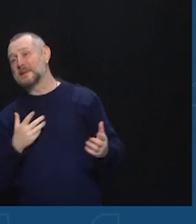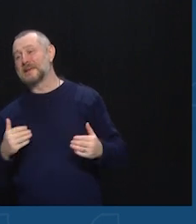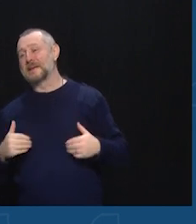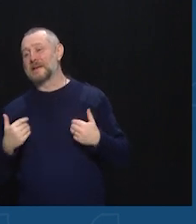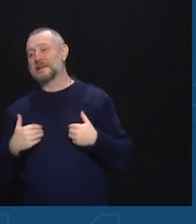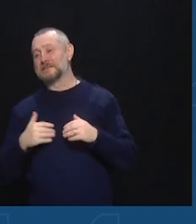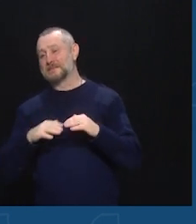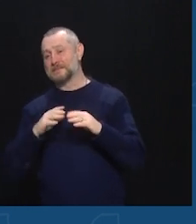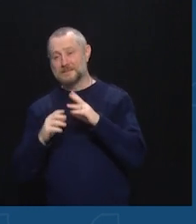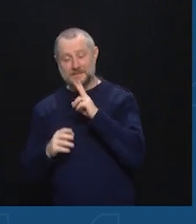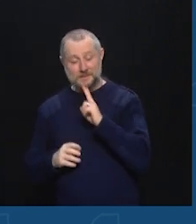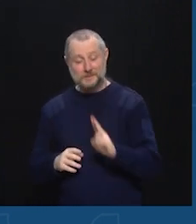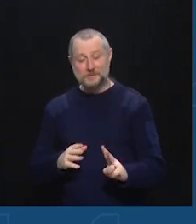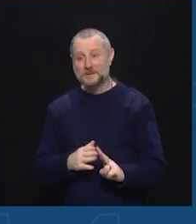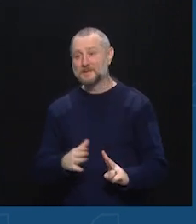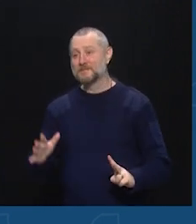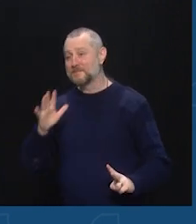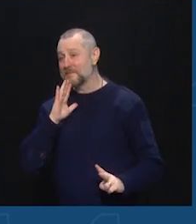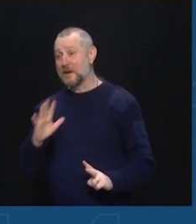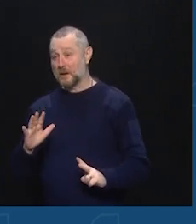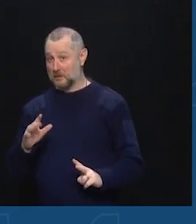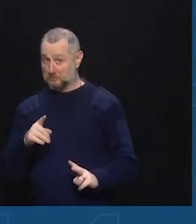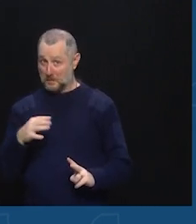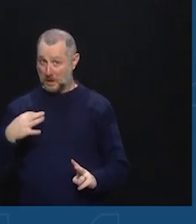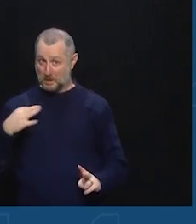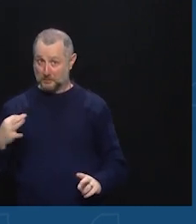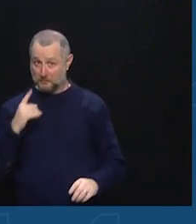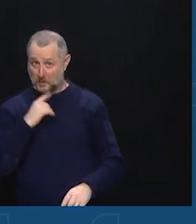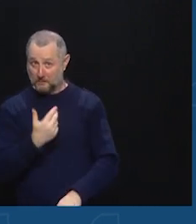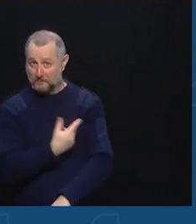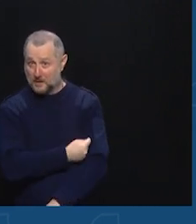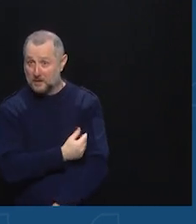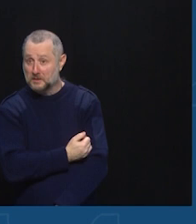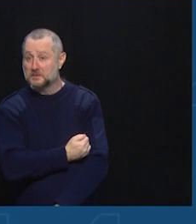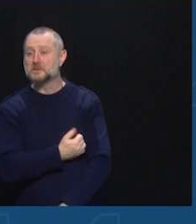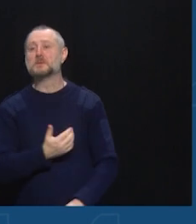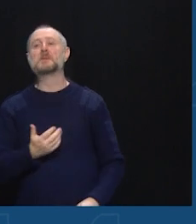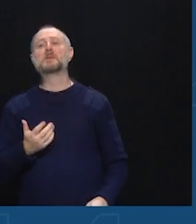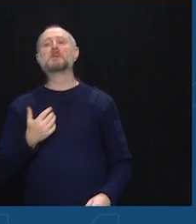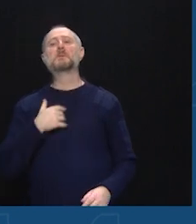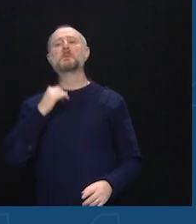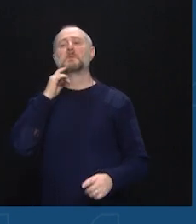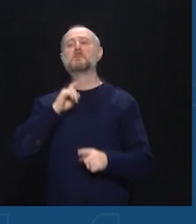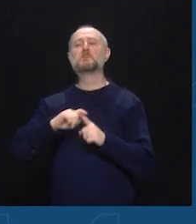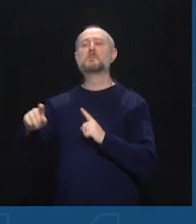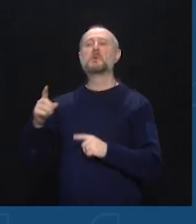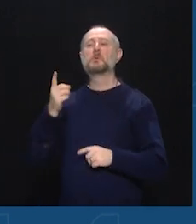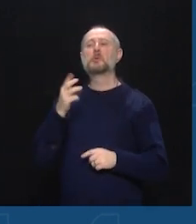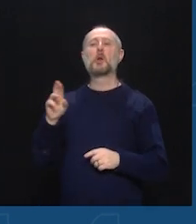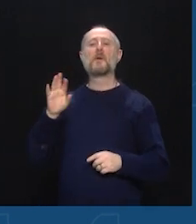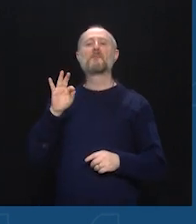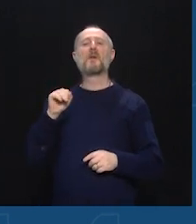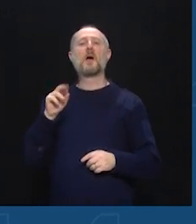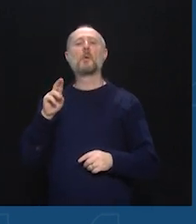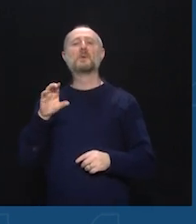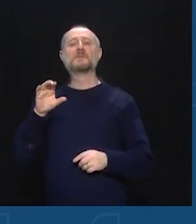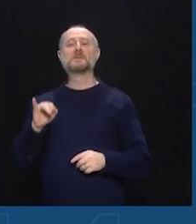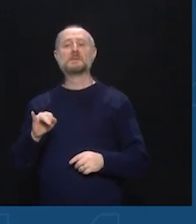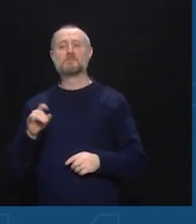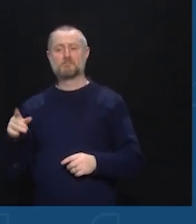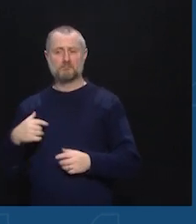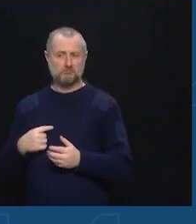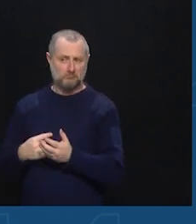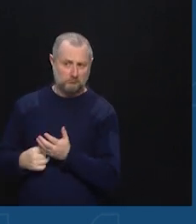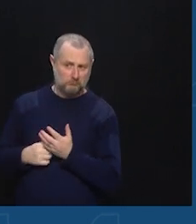ages 2 to 5 will be eligible for this. And I spoke to Dr. Fauci just a couple days ago about the progress we're making on that front. So we're getting there,